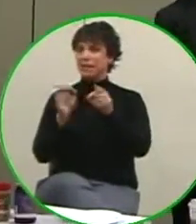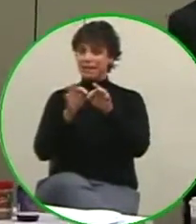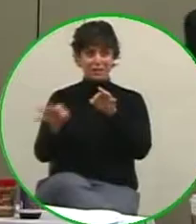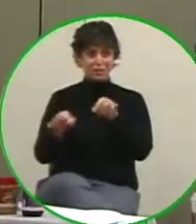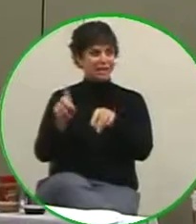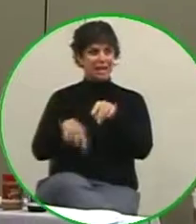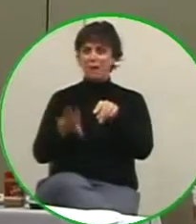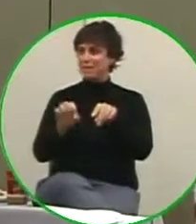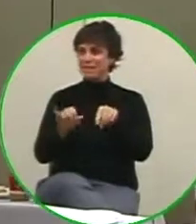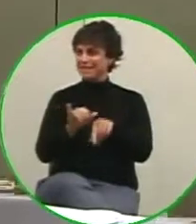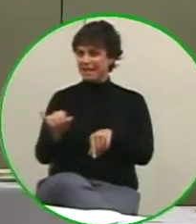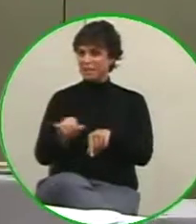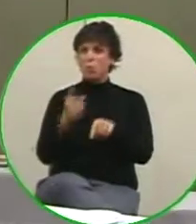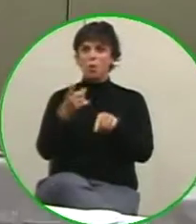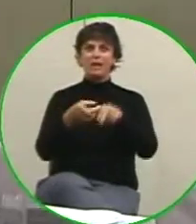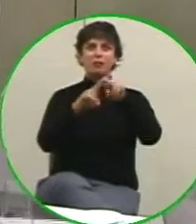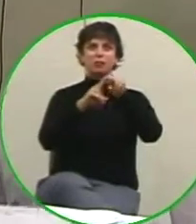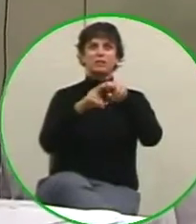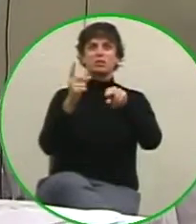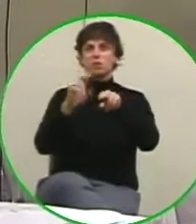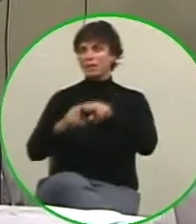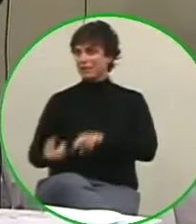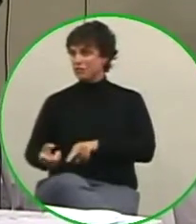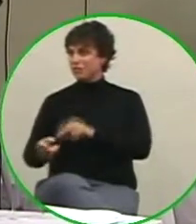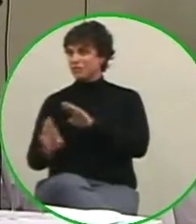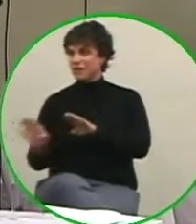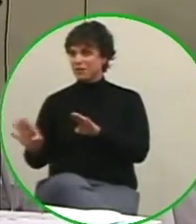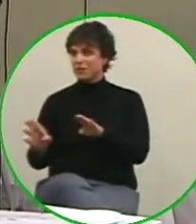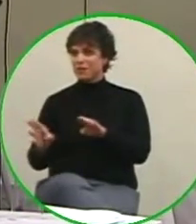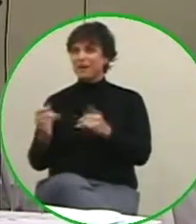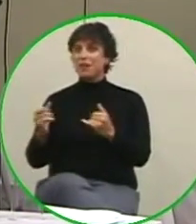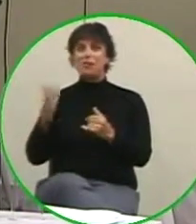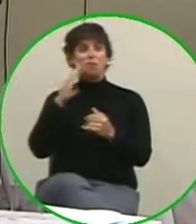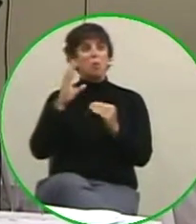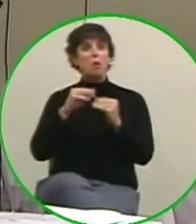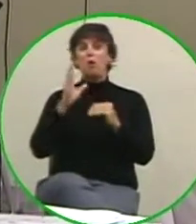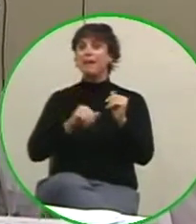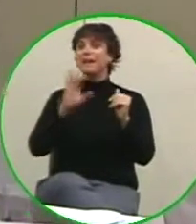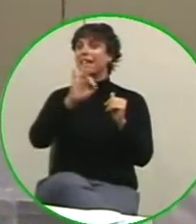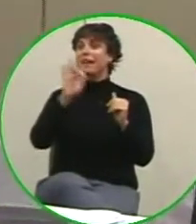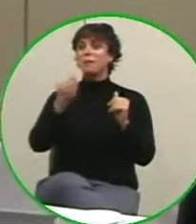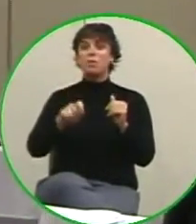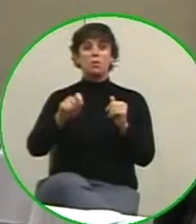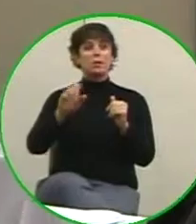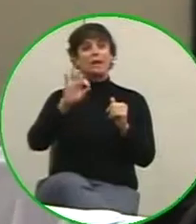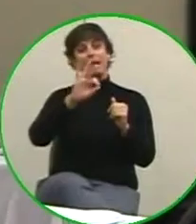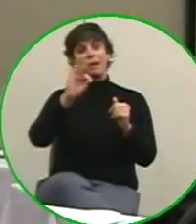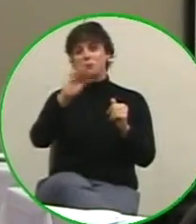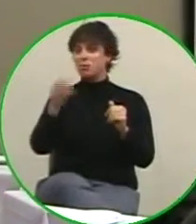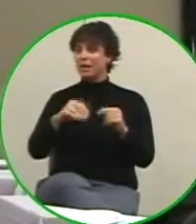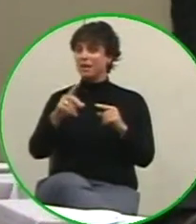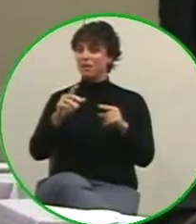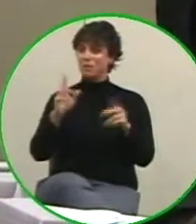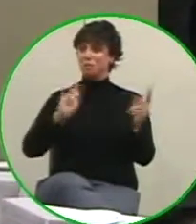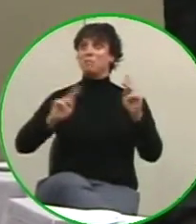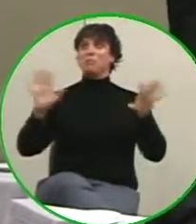same thing. One increases, one decreases behavior. You now know more than 99% of the population about reinforcement and